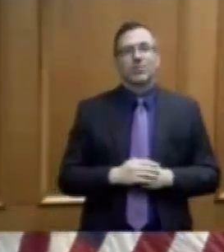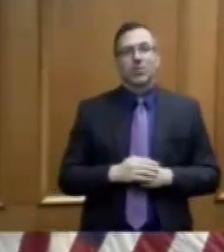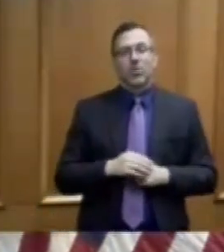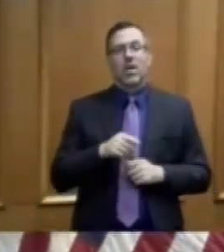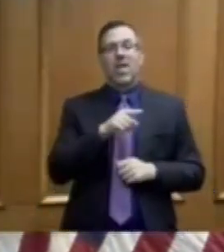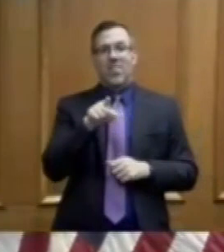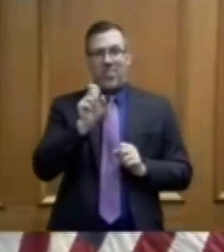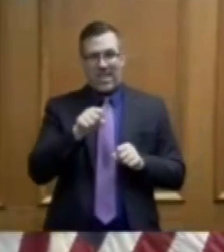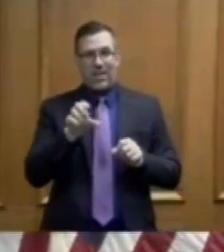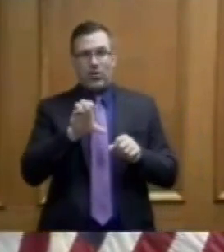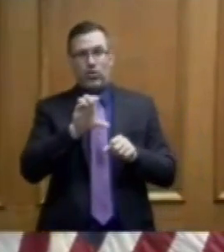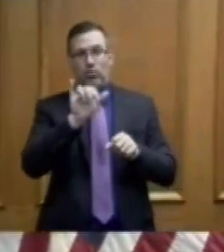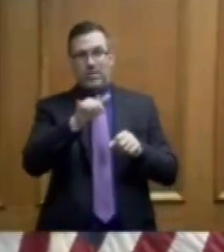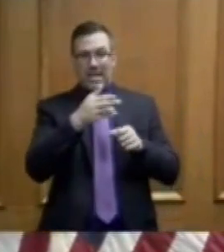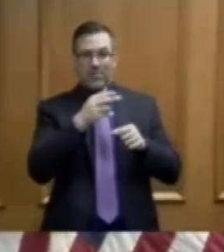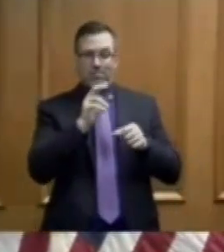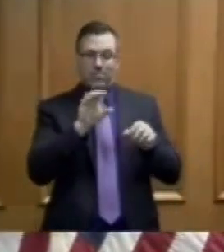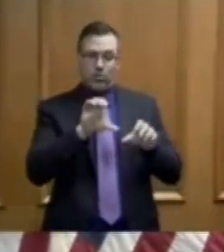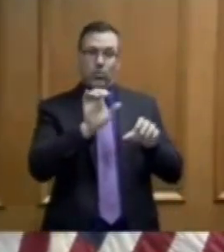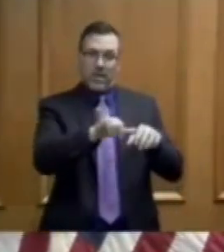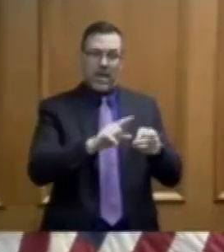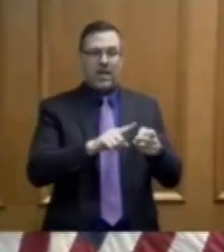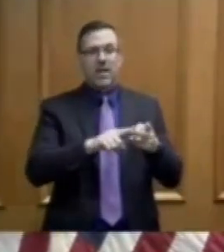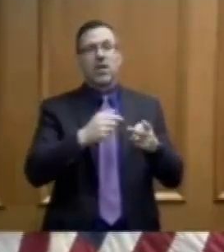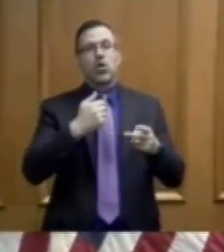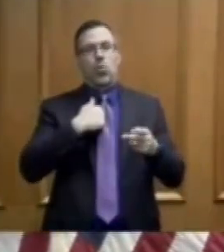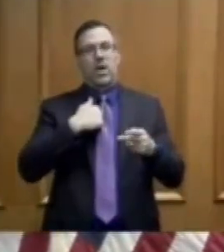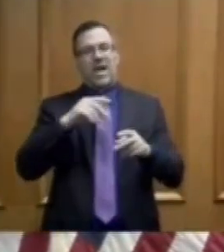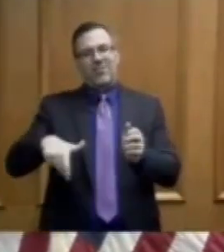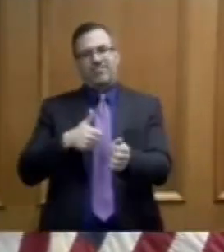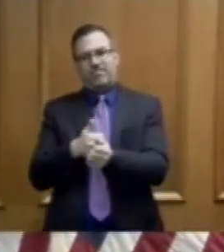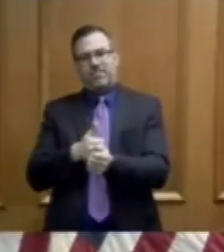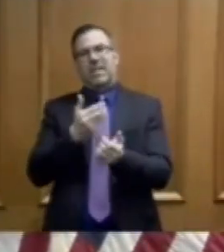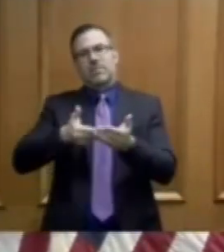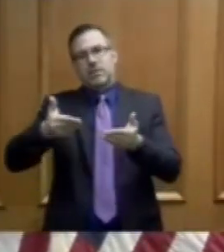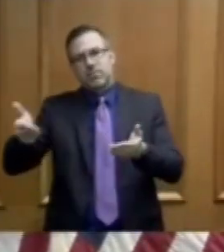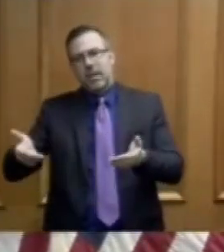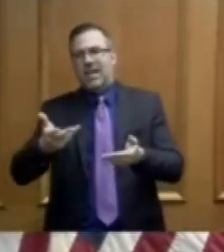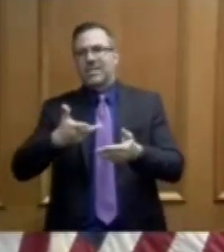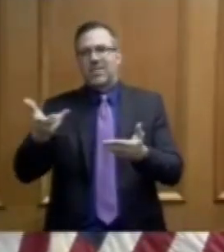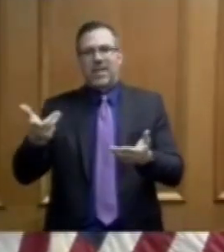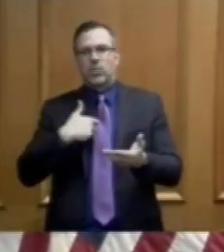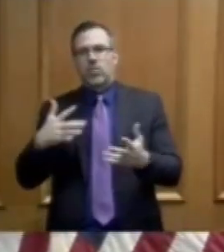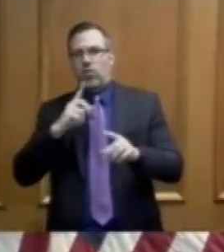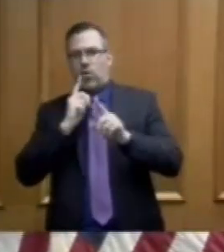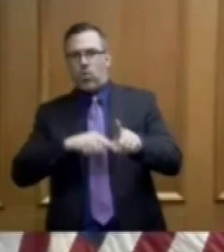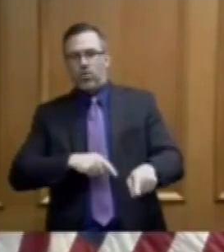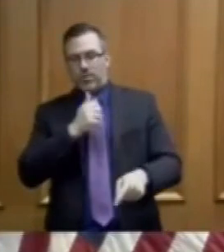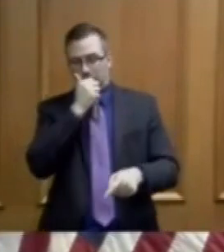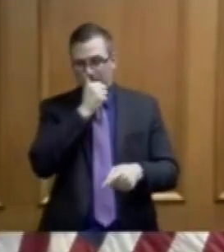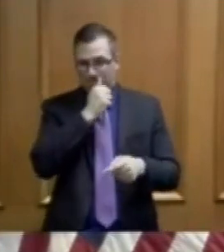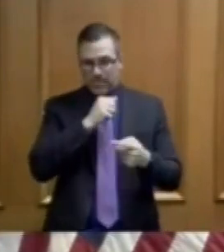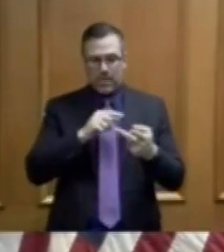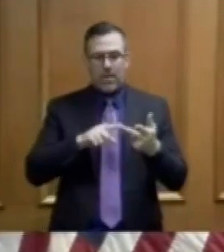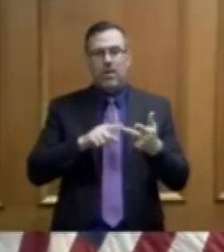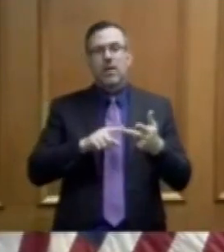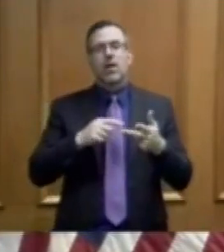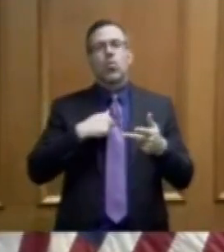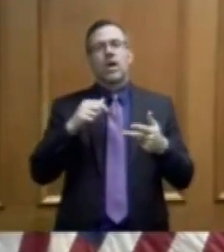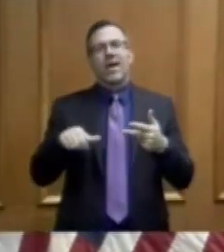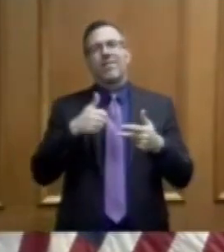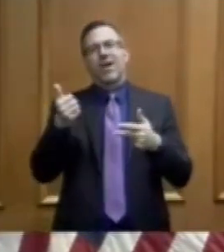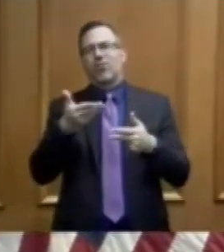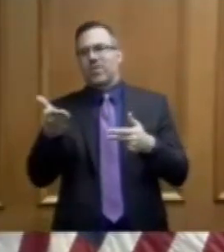they can pull. We have additional supplies and assets that we've ordered, and then we have alternative supplies that we can